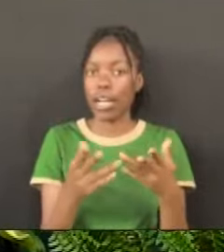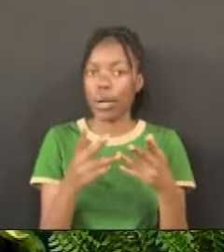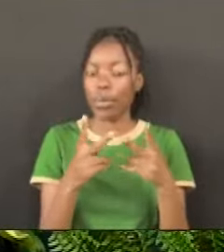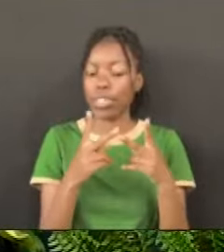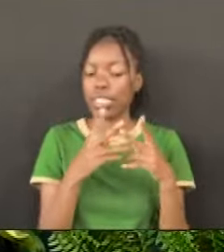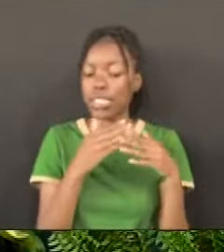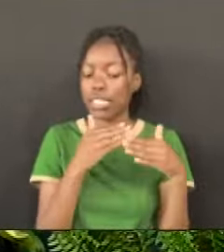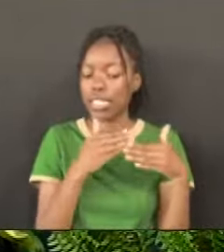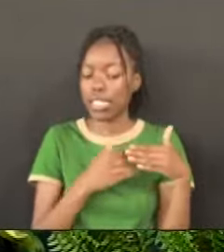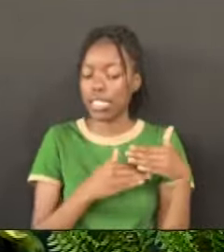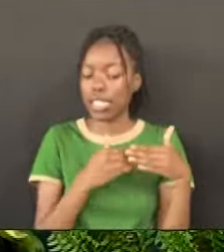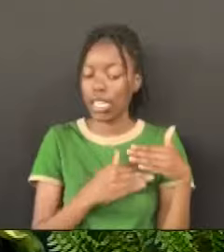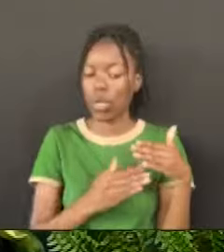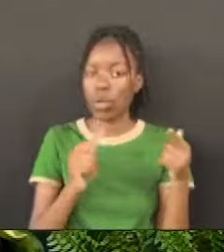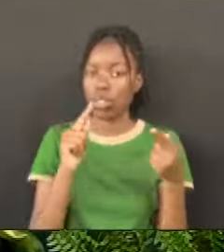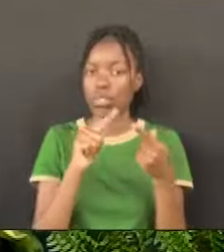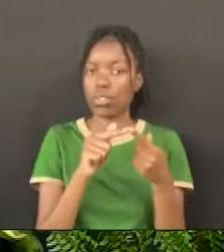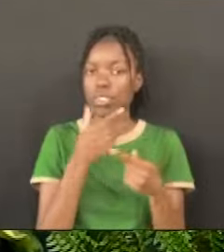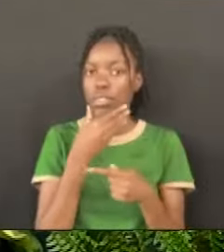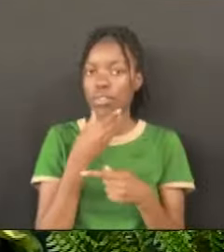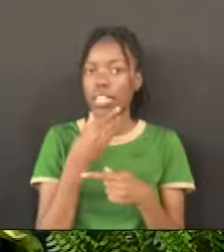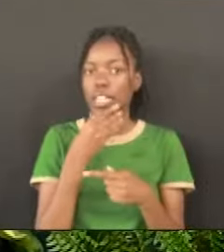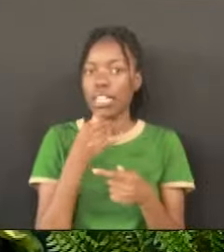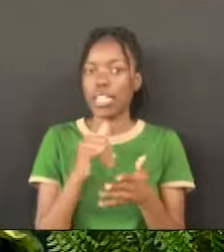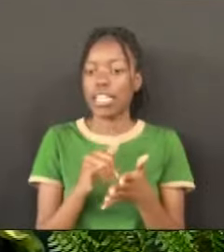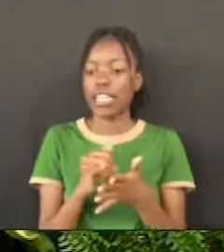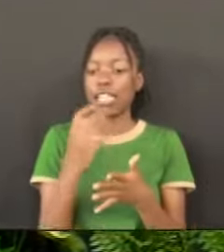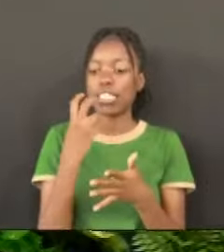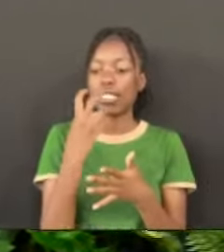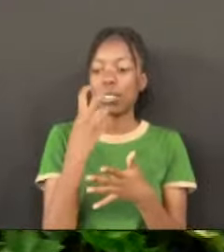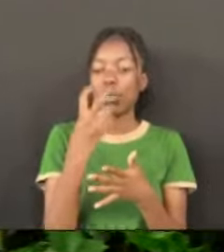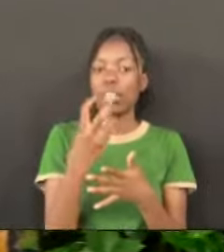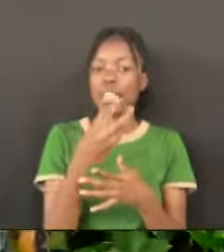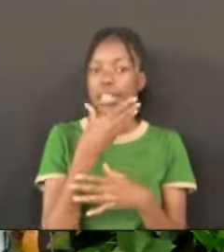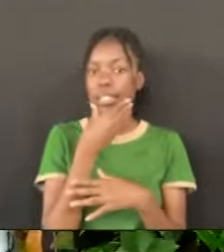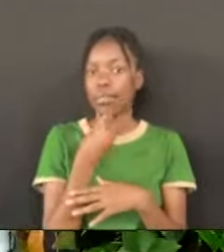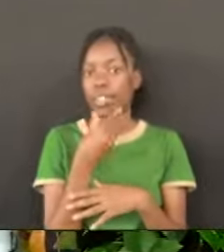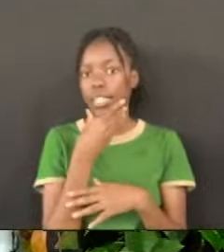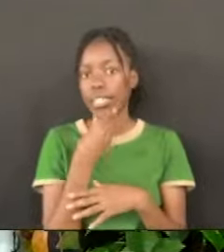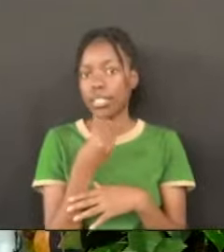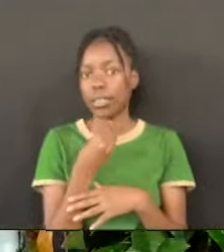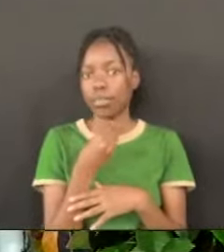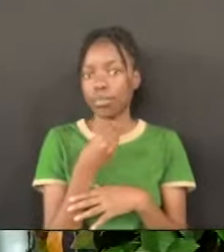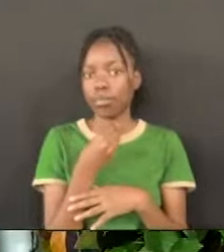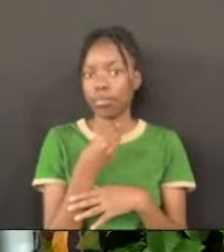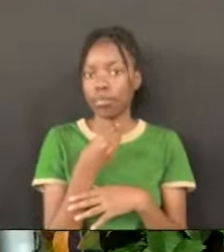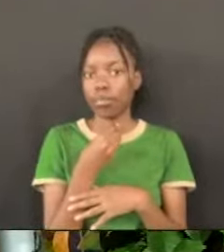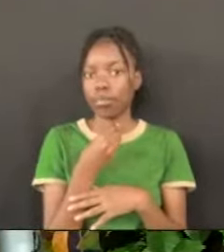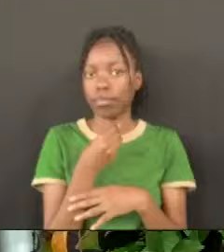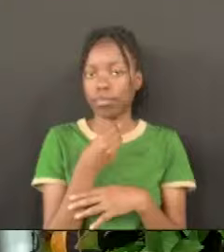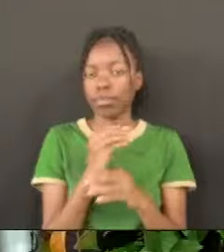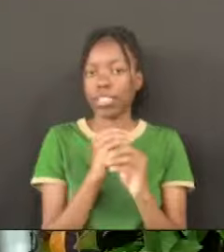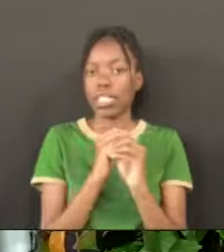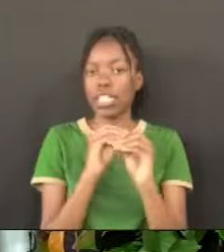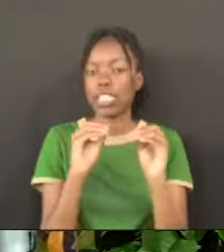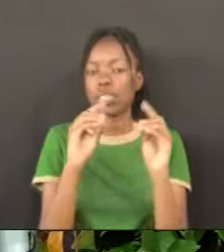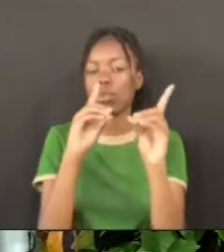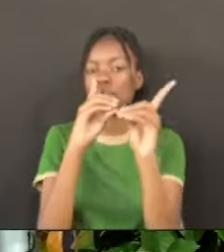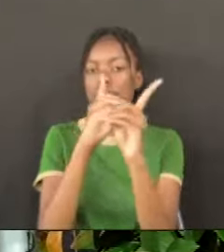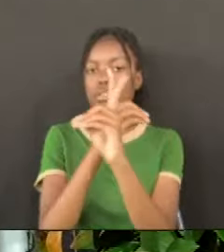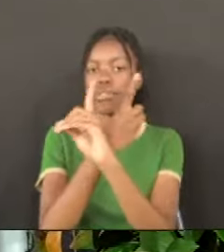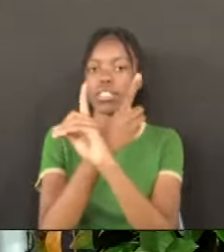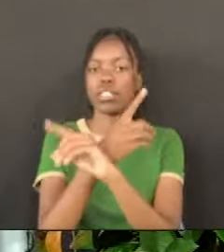Father that looking at him and looking at the Father, there is no difference.